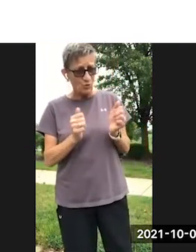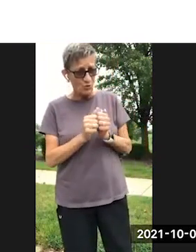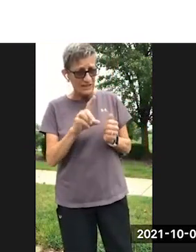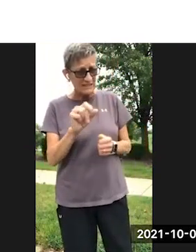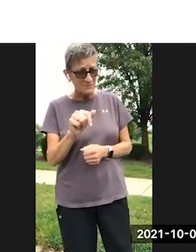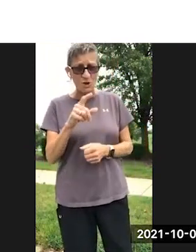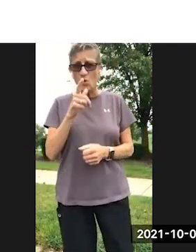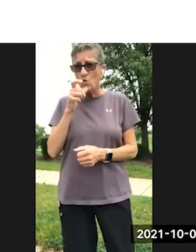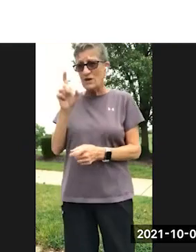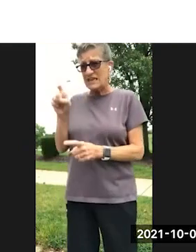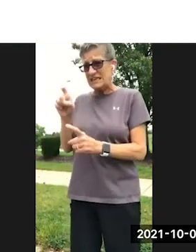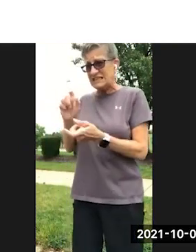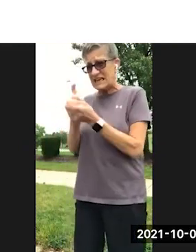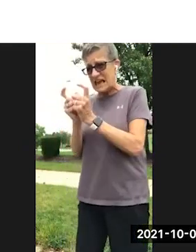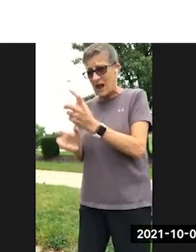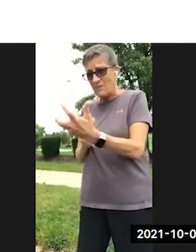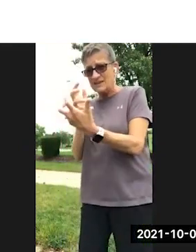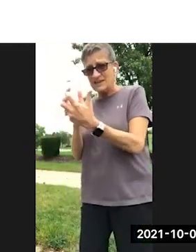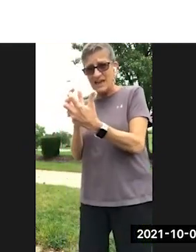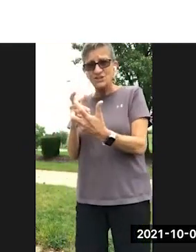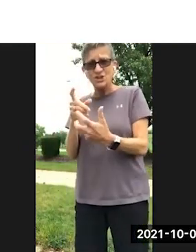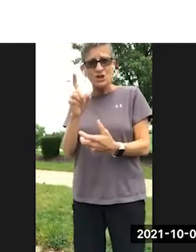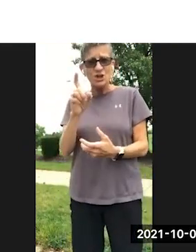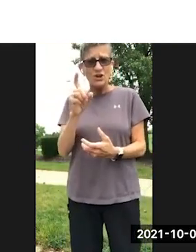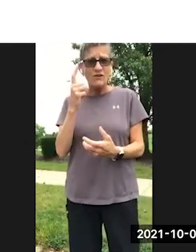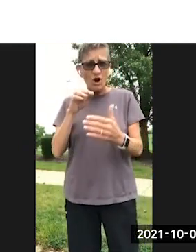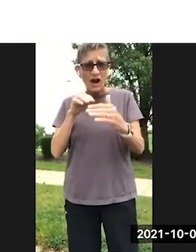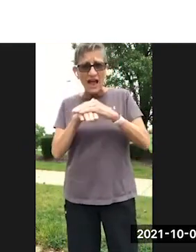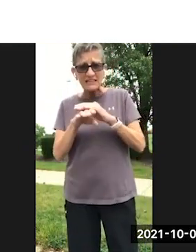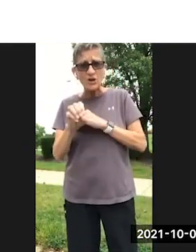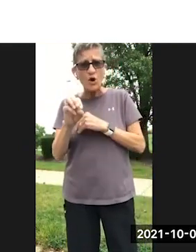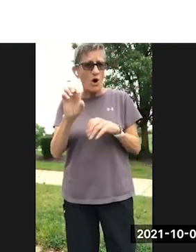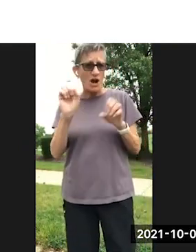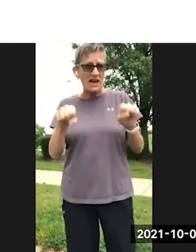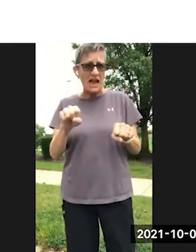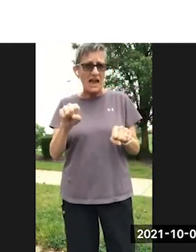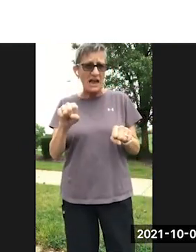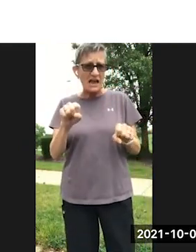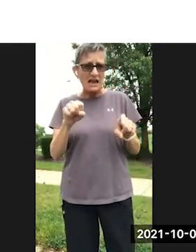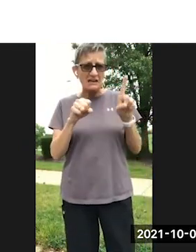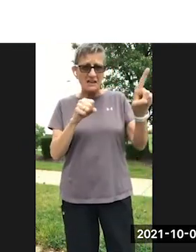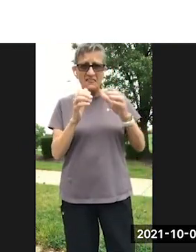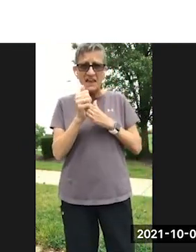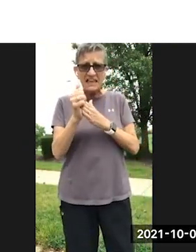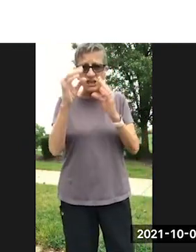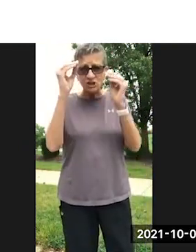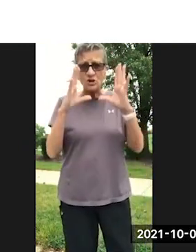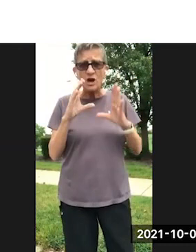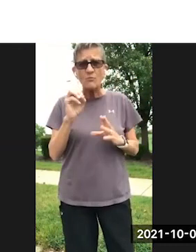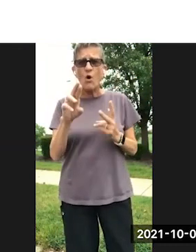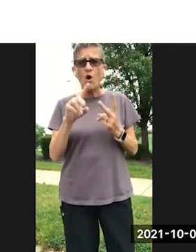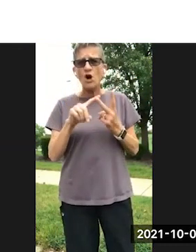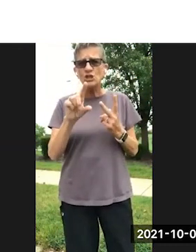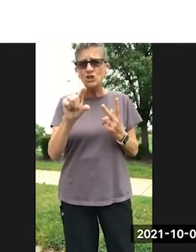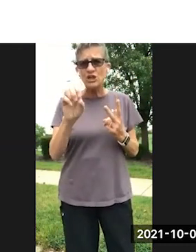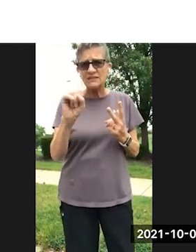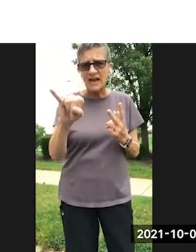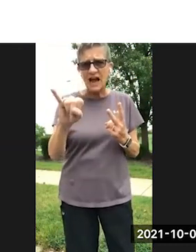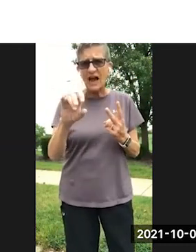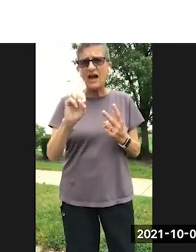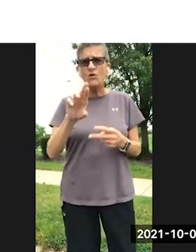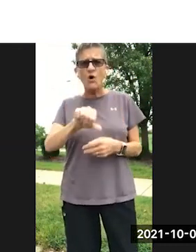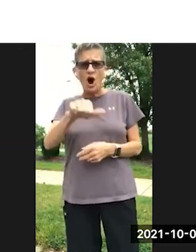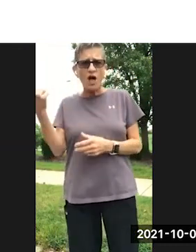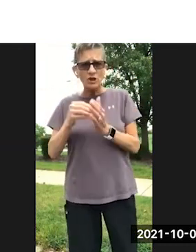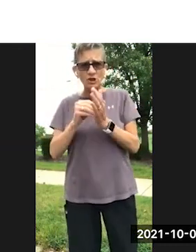an accommodation that should be pushing for access? Or can it be the lead instructor or GSIs or other students or